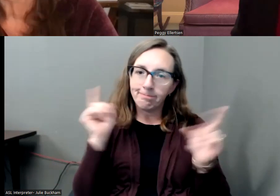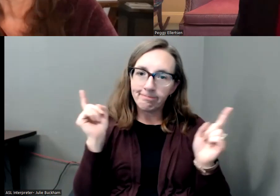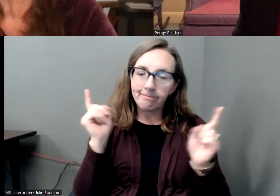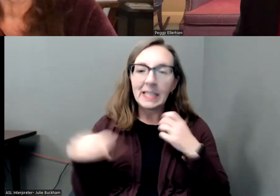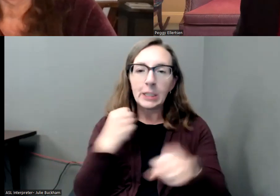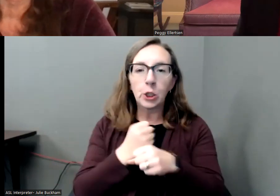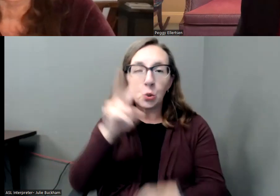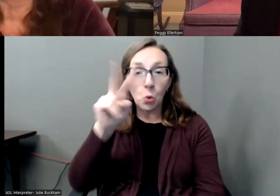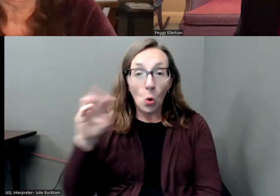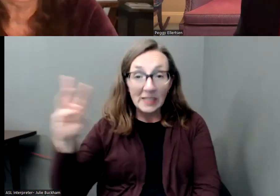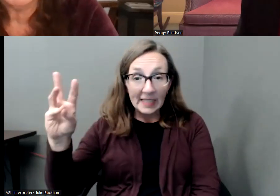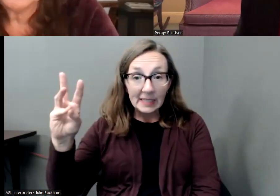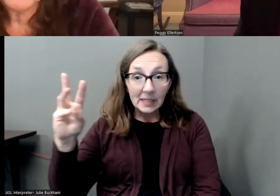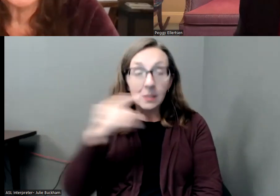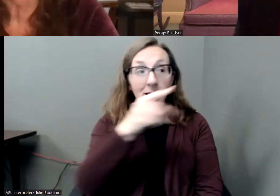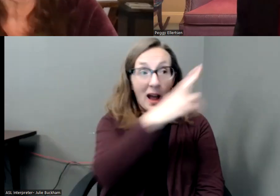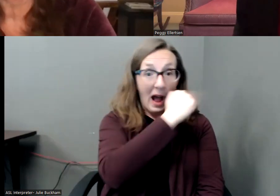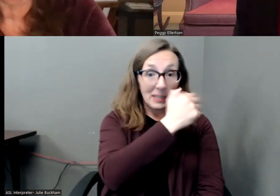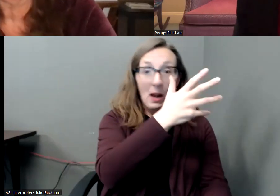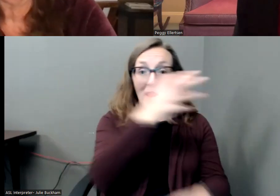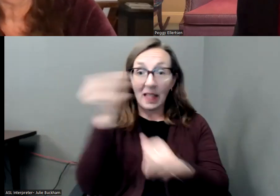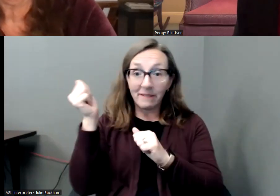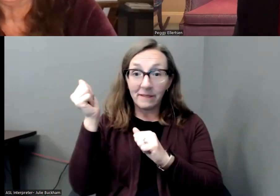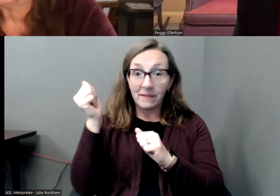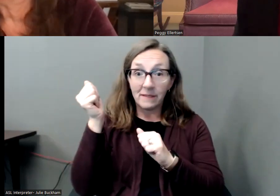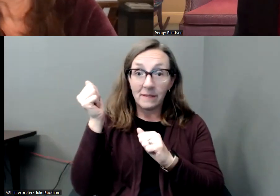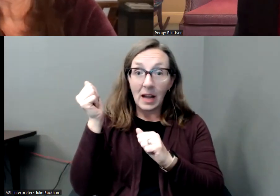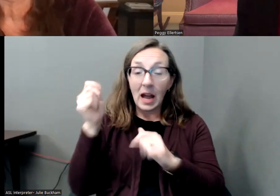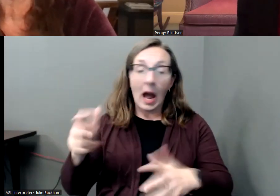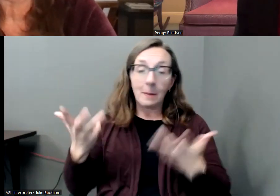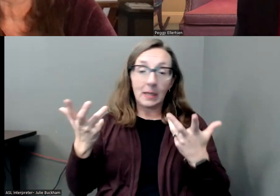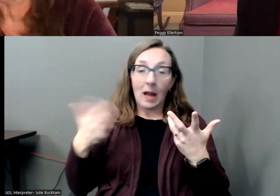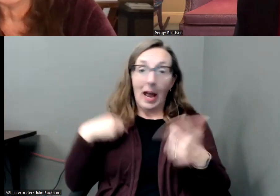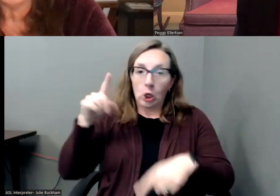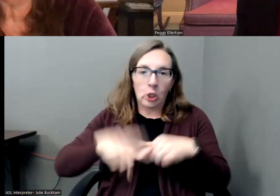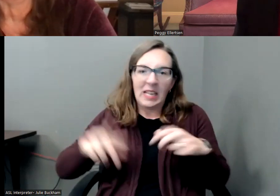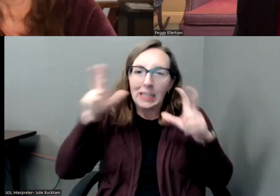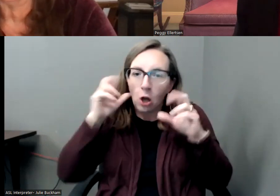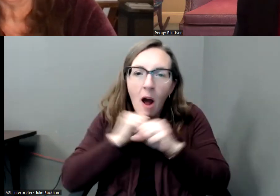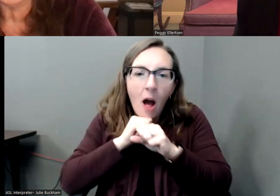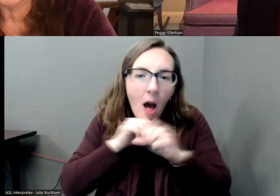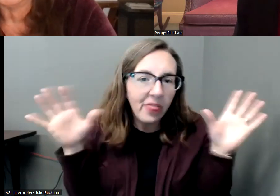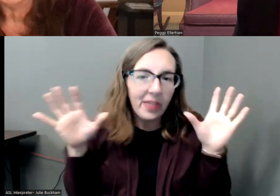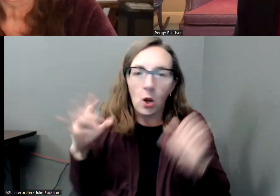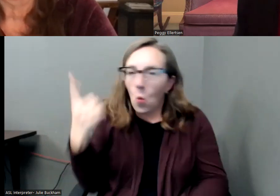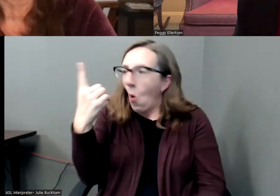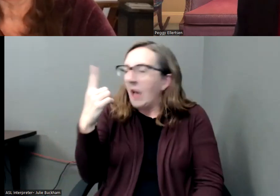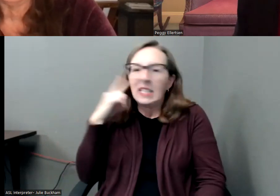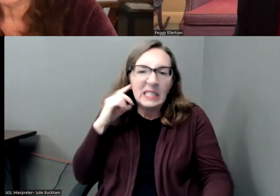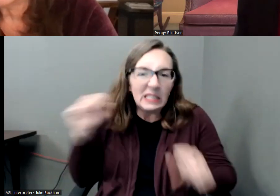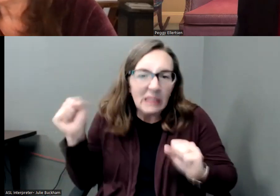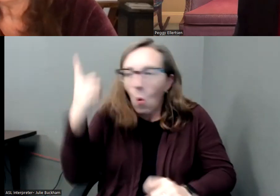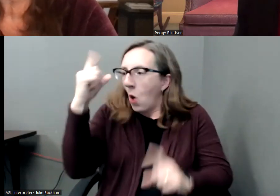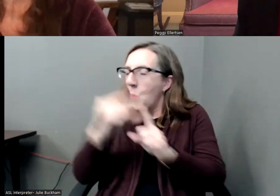hospital to live the next 15 years in a soundproof booth. I could not hear a single sound, a single word. I had